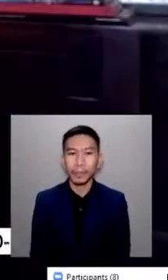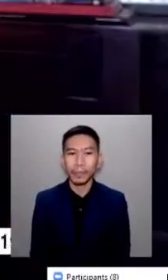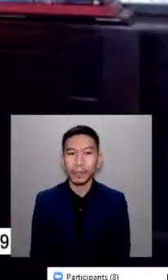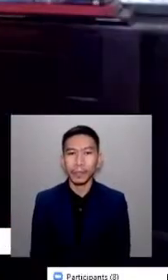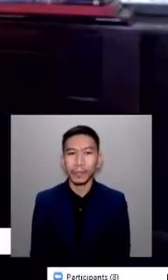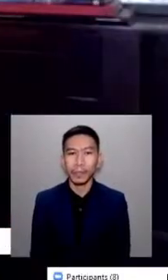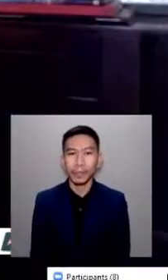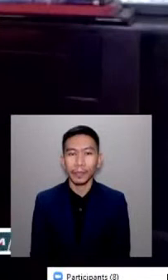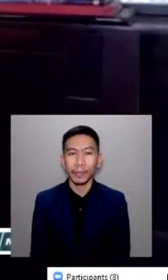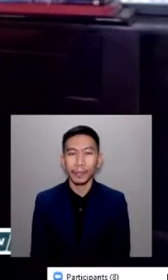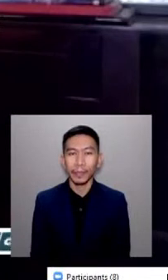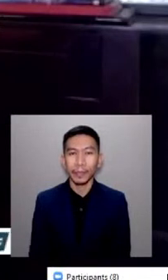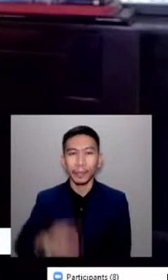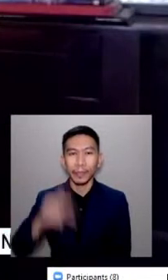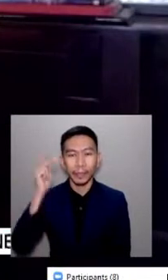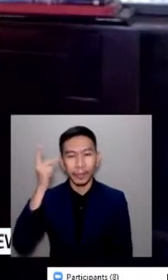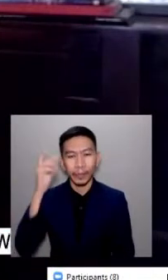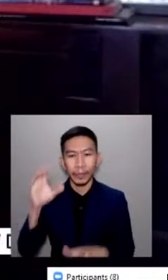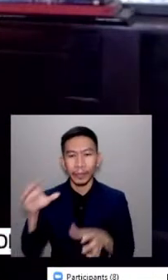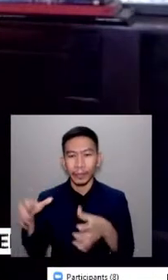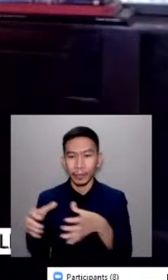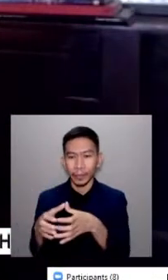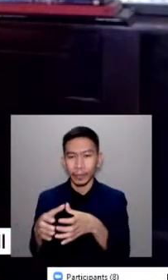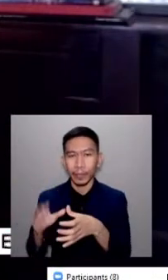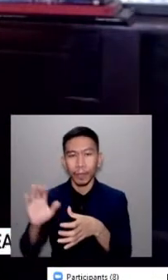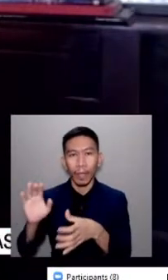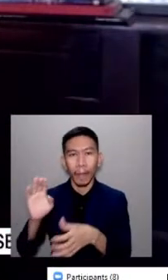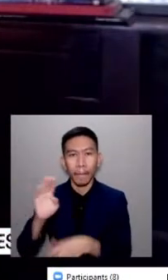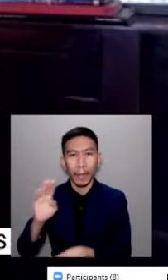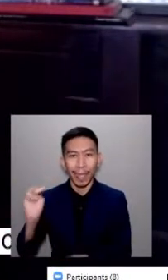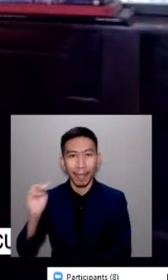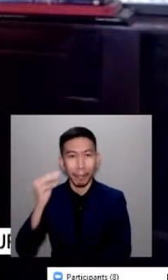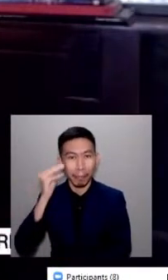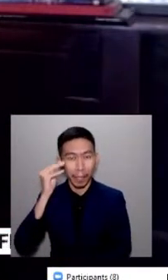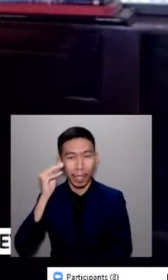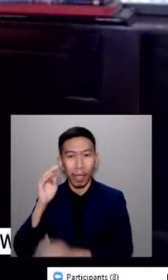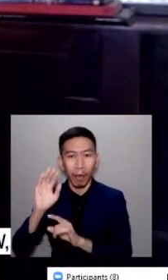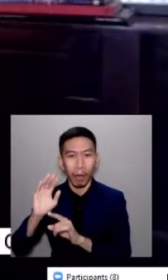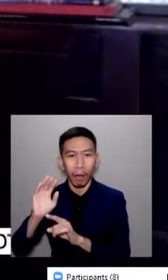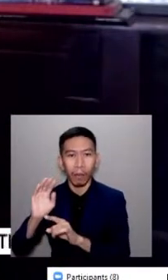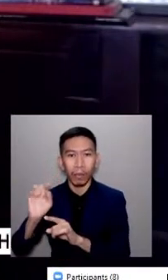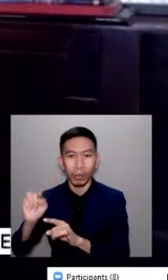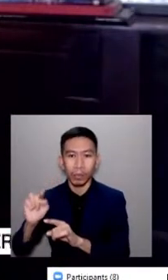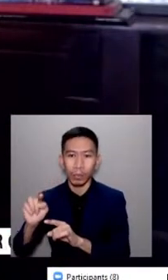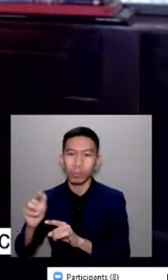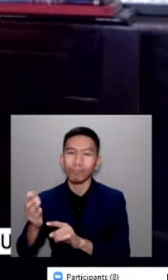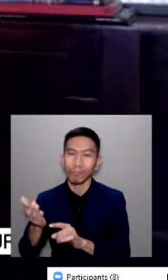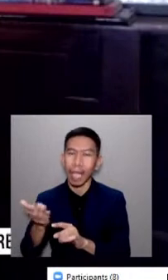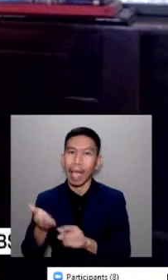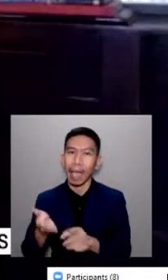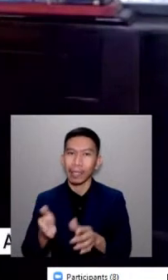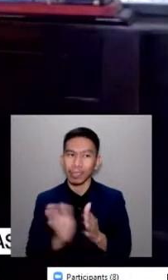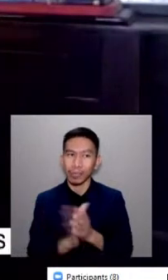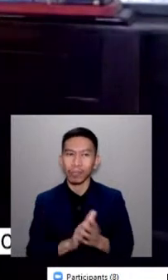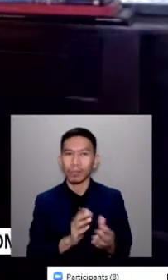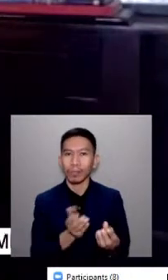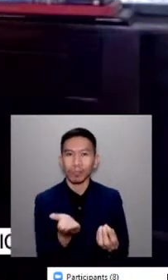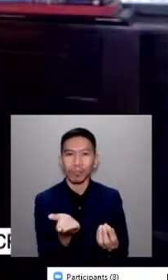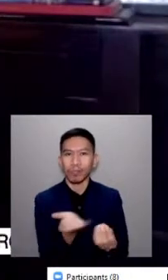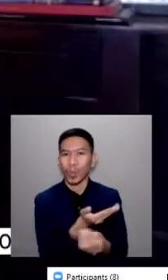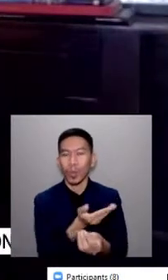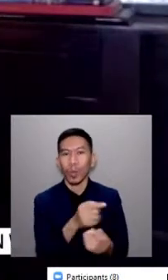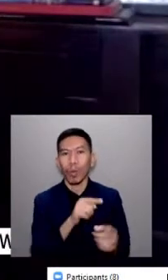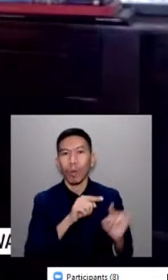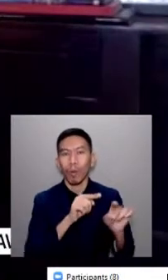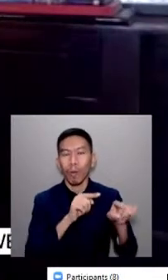The political party of presidential aspirant Ferdinand Marcos Jr. wants poll commissioner Rowena Guanzon disbarred and her retirement